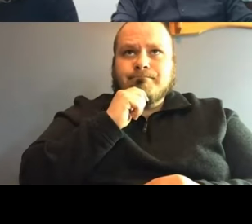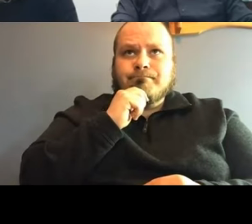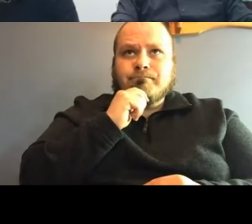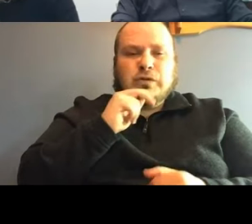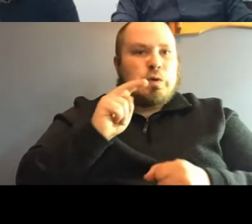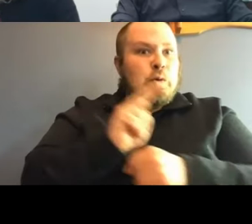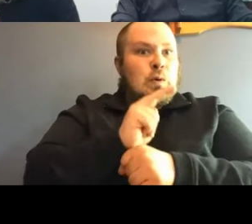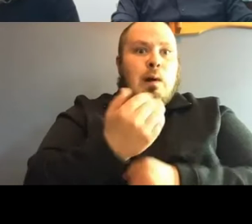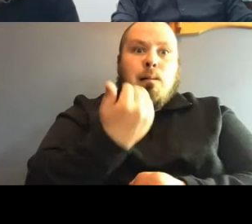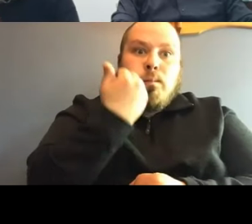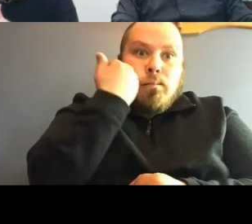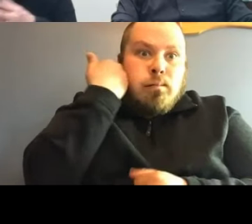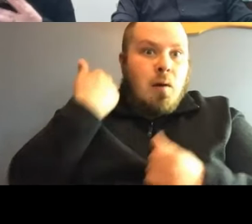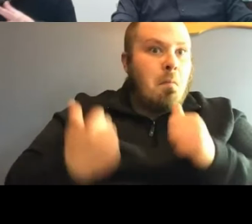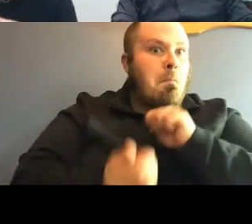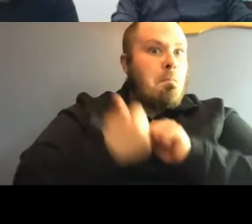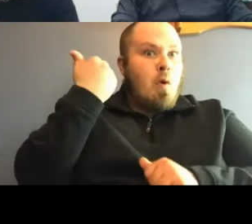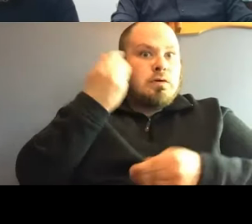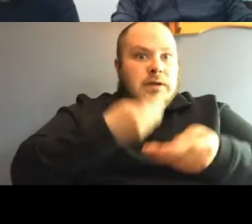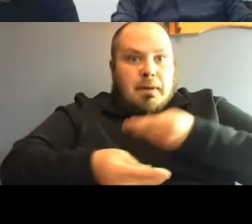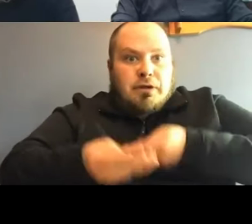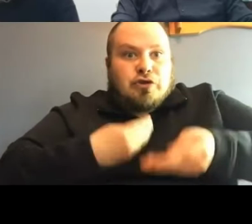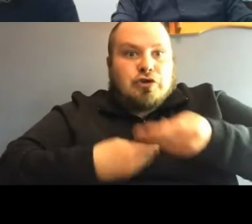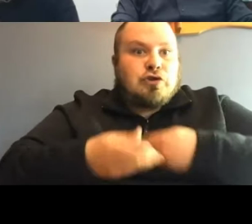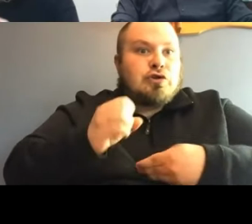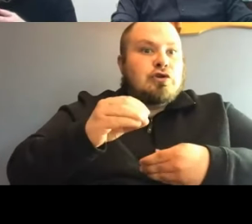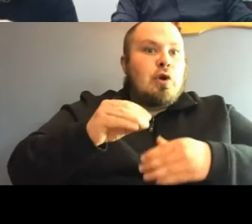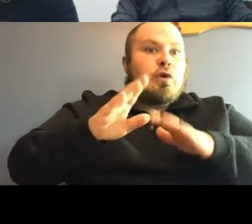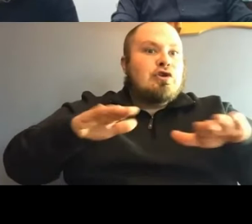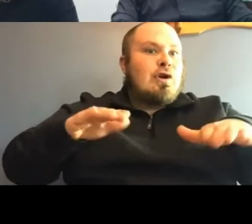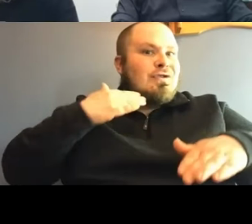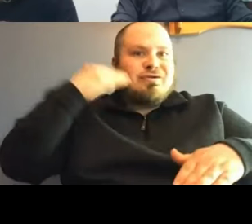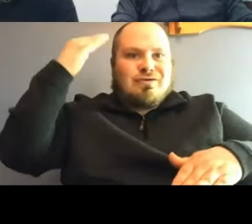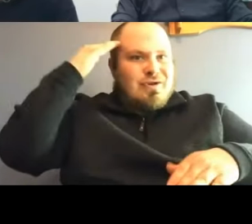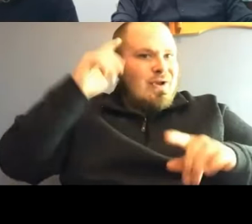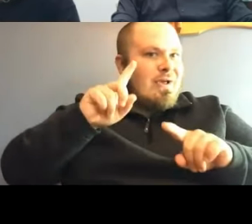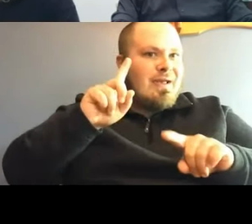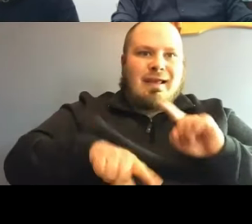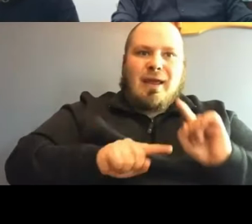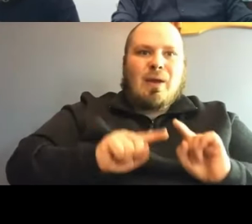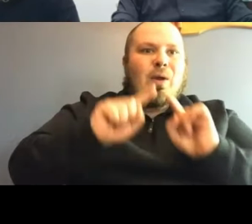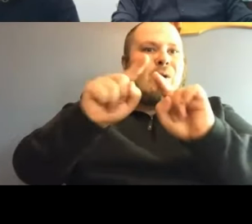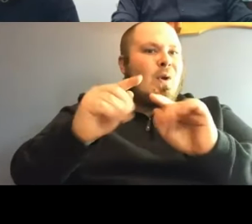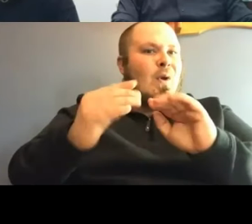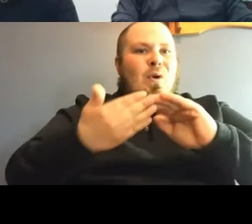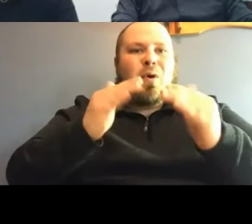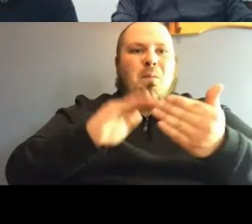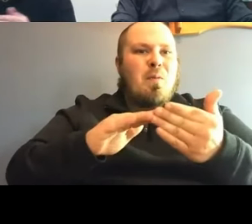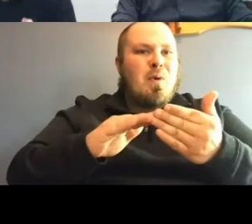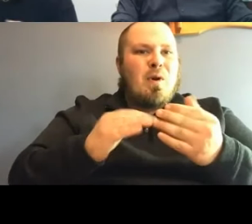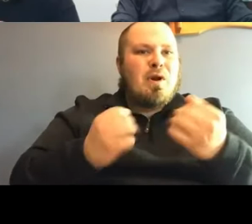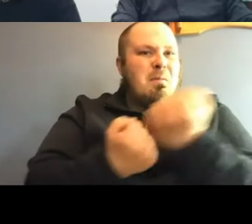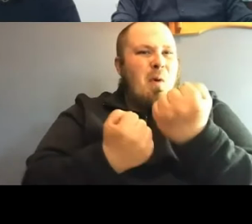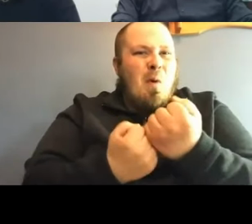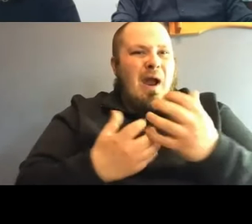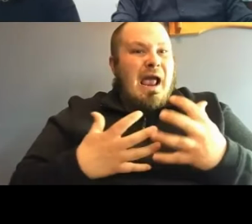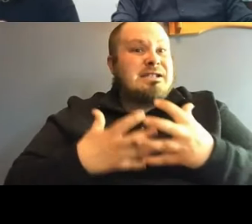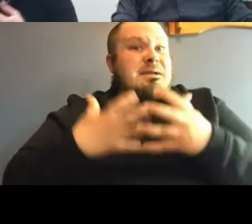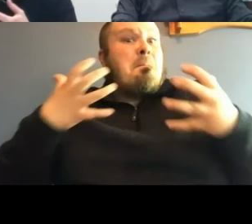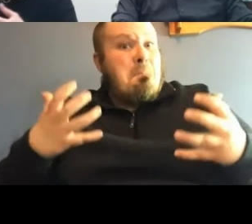budget. So the child or adult cannot go to community support as many hours as they could